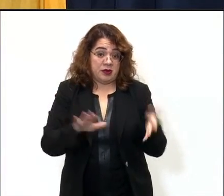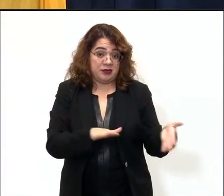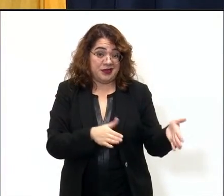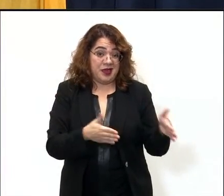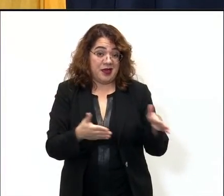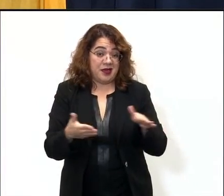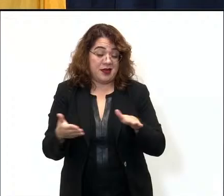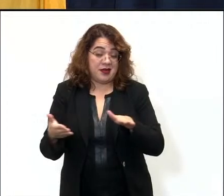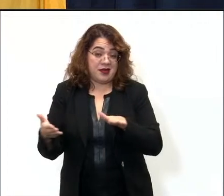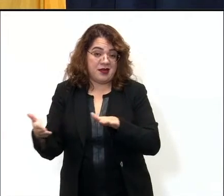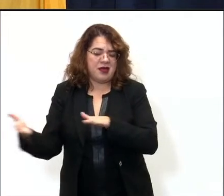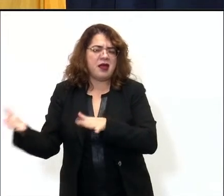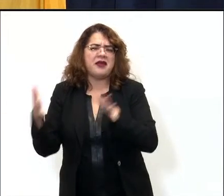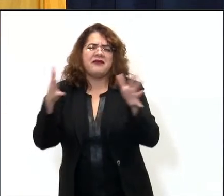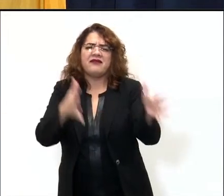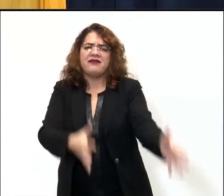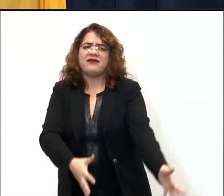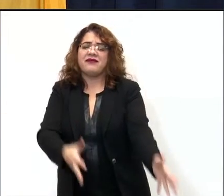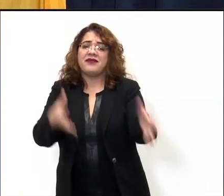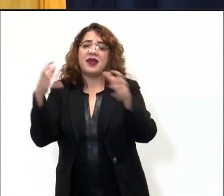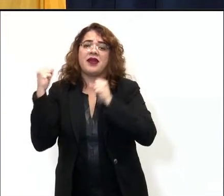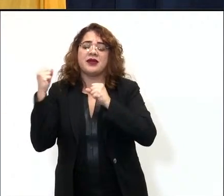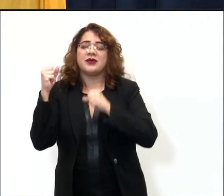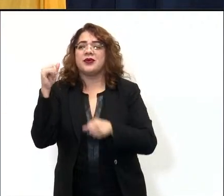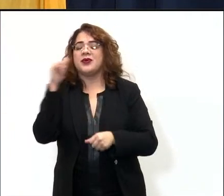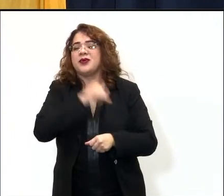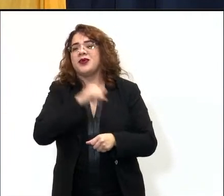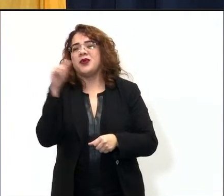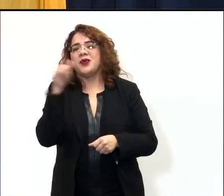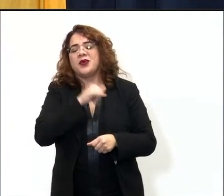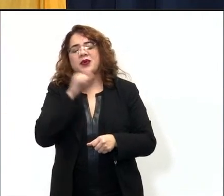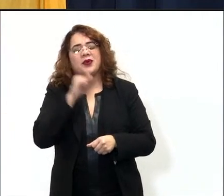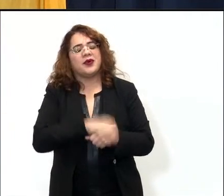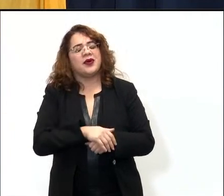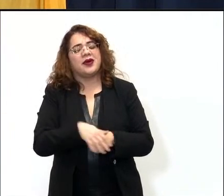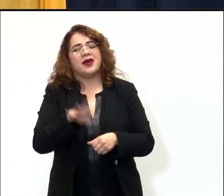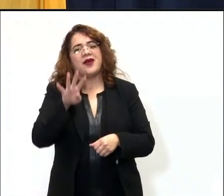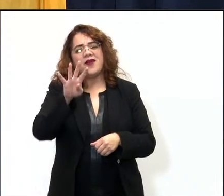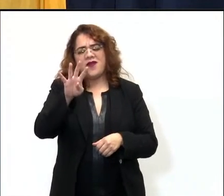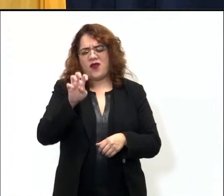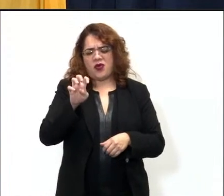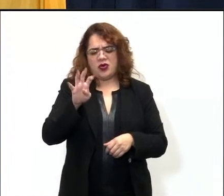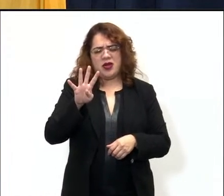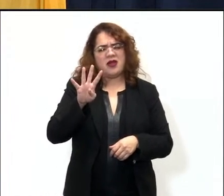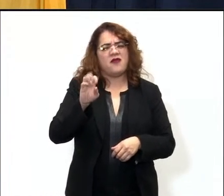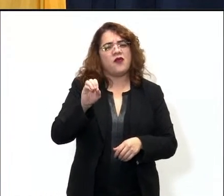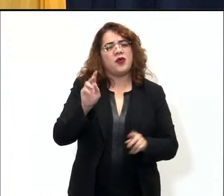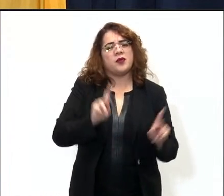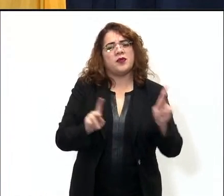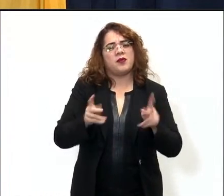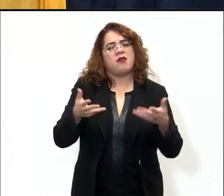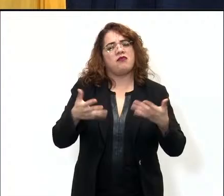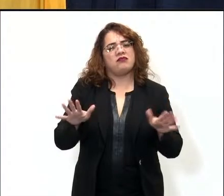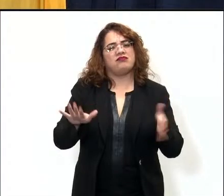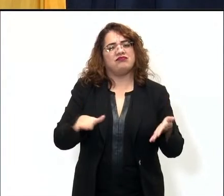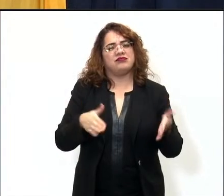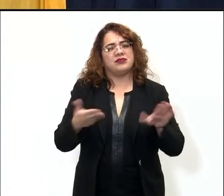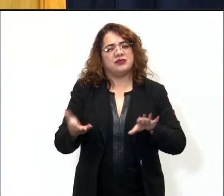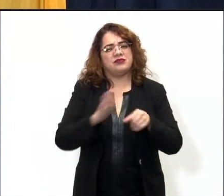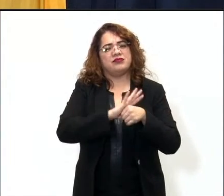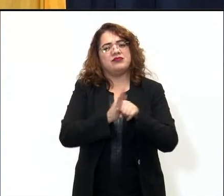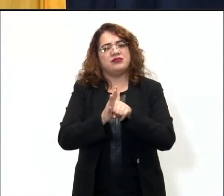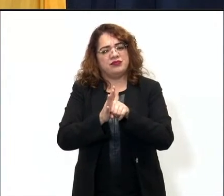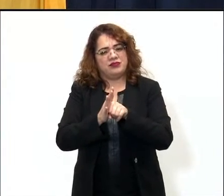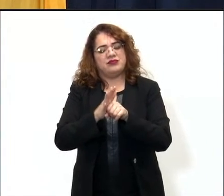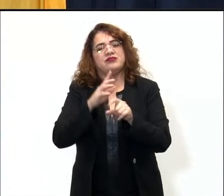people in our community at a faster rate than we have before. I think we are close, or we're about 440 folks that have died in